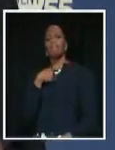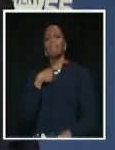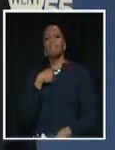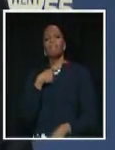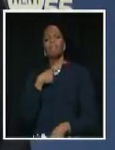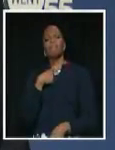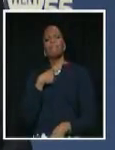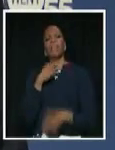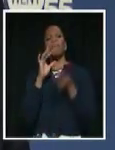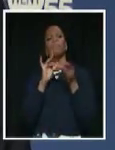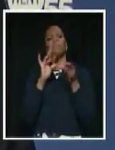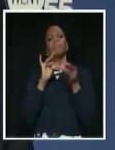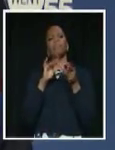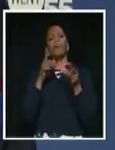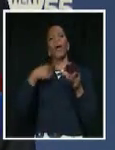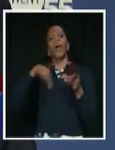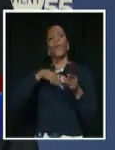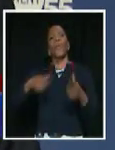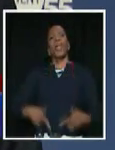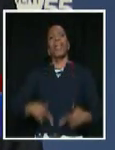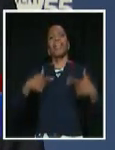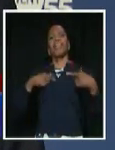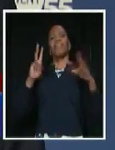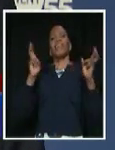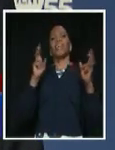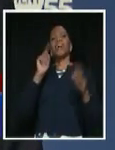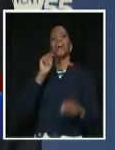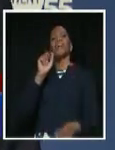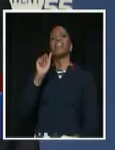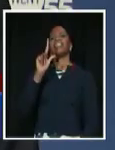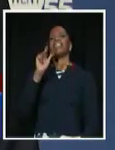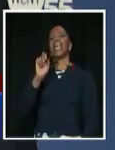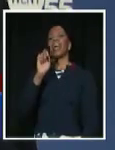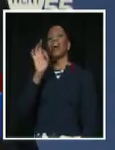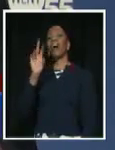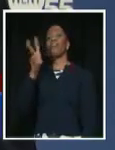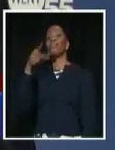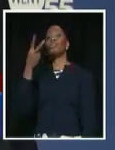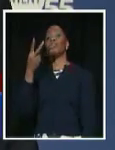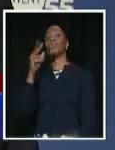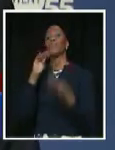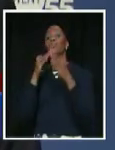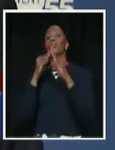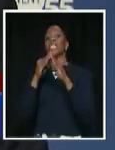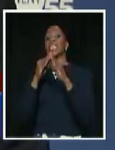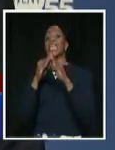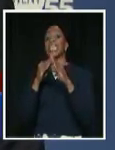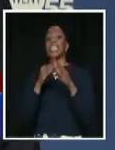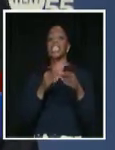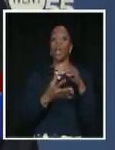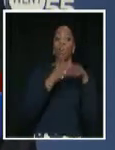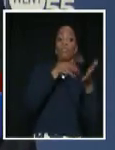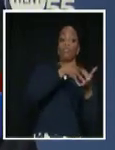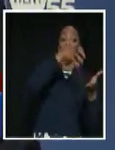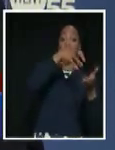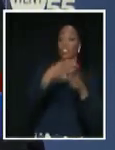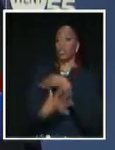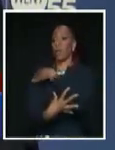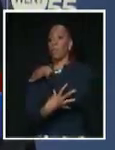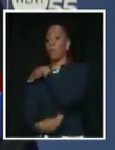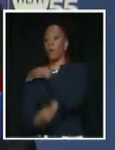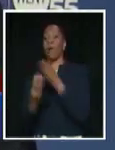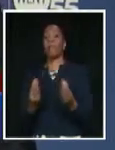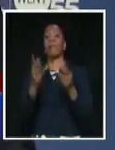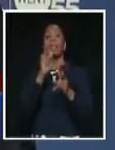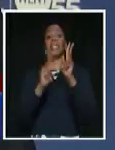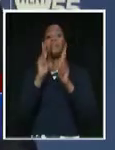that we're living a tale of two cities right now. Some folks are doing very well in our city. A lot of folks are struggling. Our middle class is disappearing.